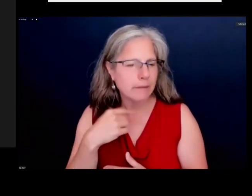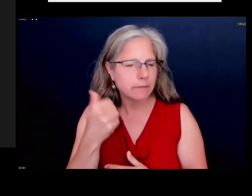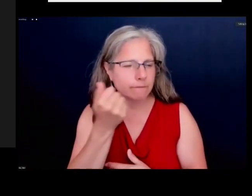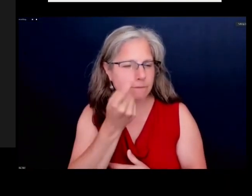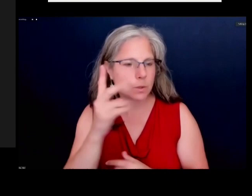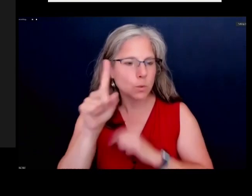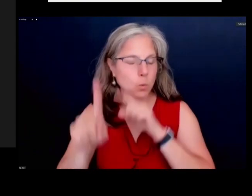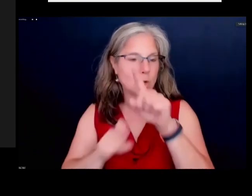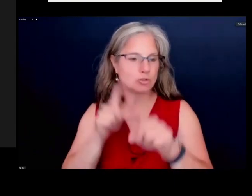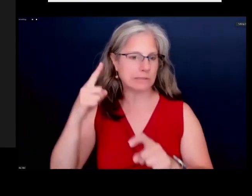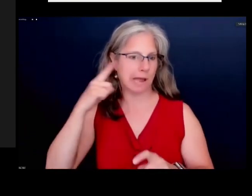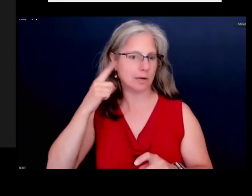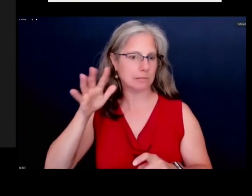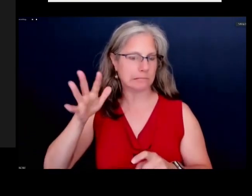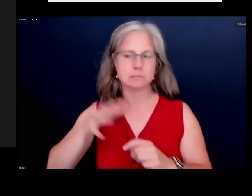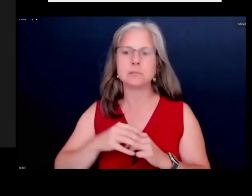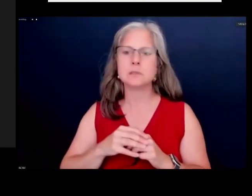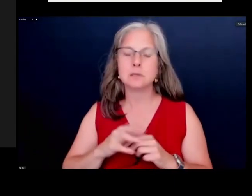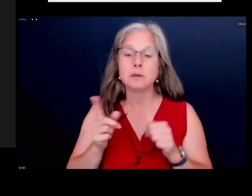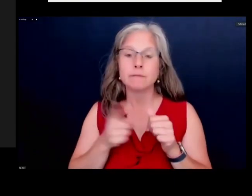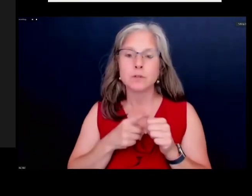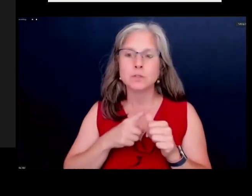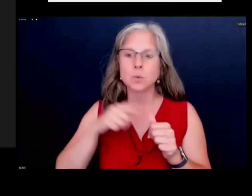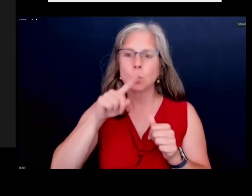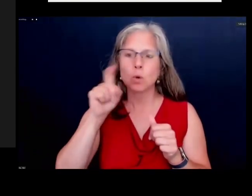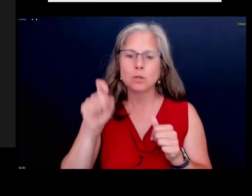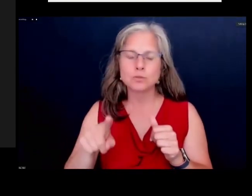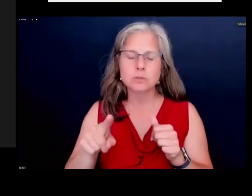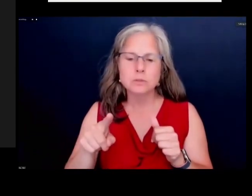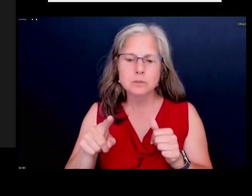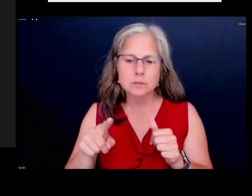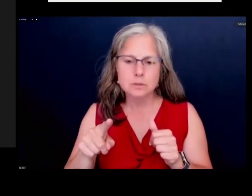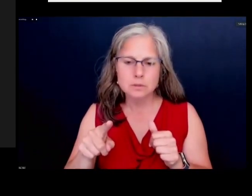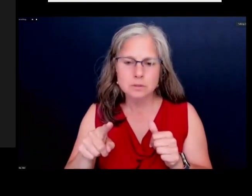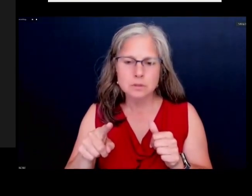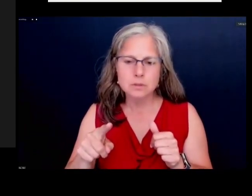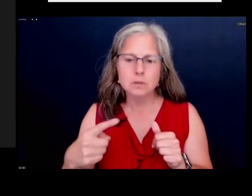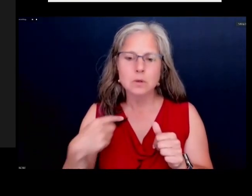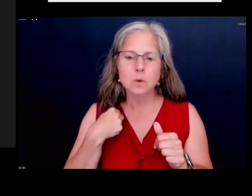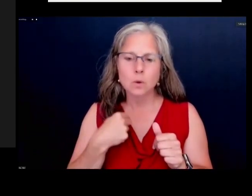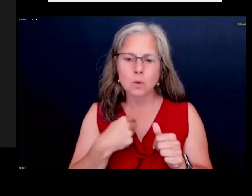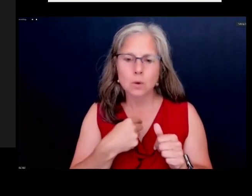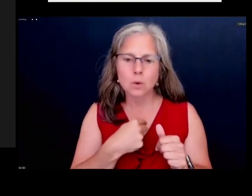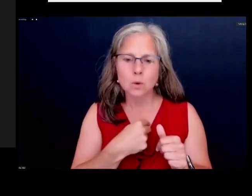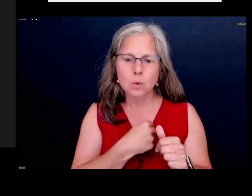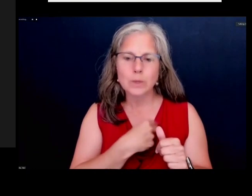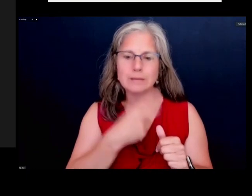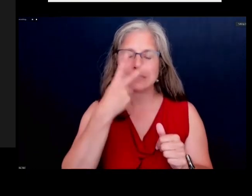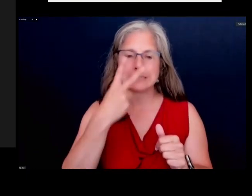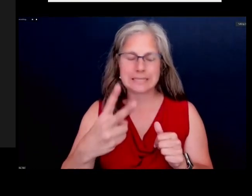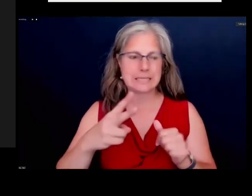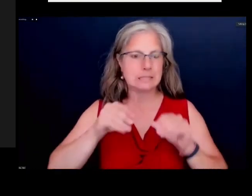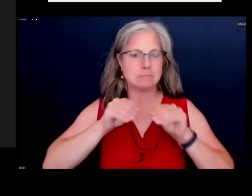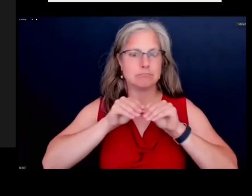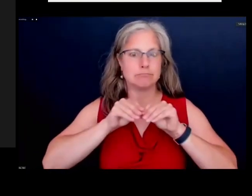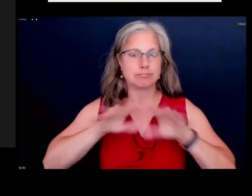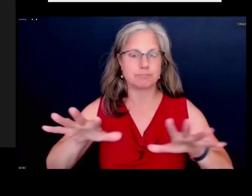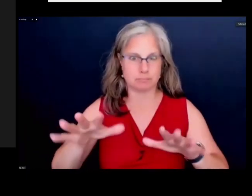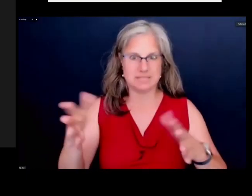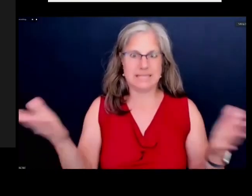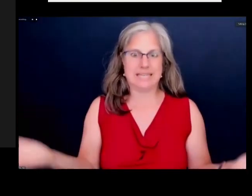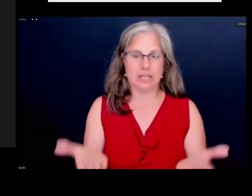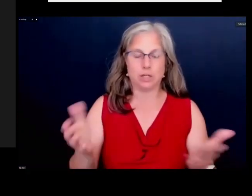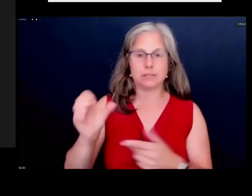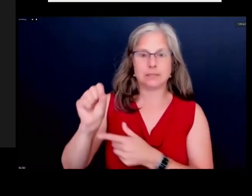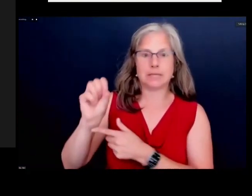I have a few questions, but the first one being, we've been seeing, we saw an outbreak here in